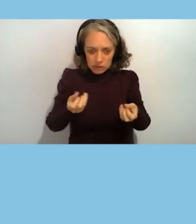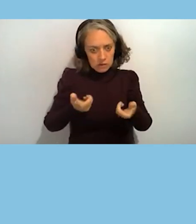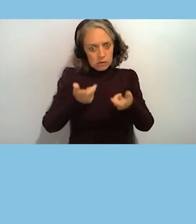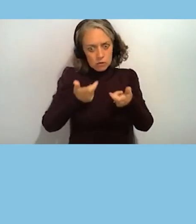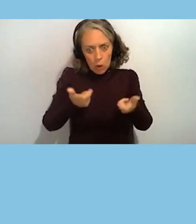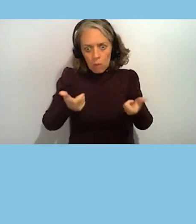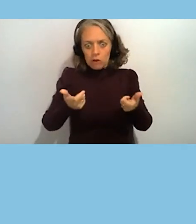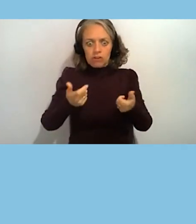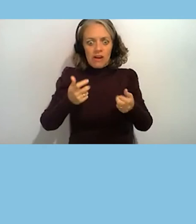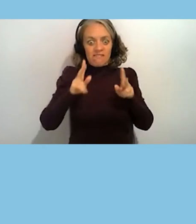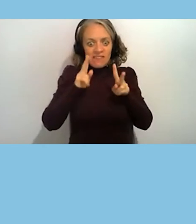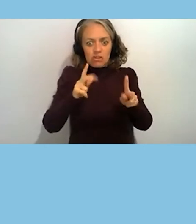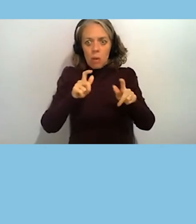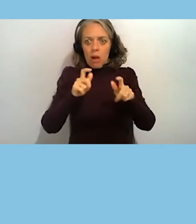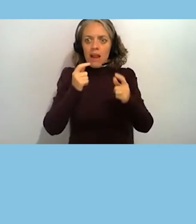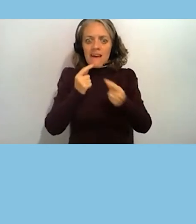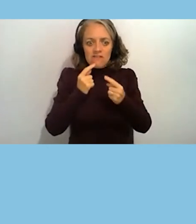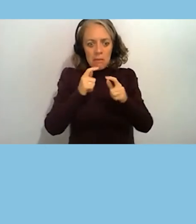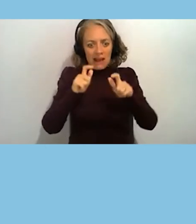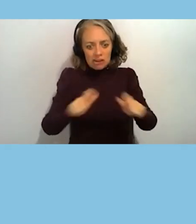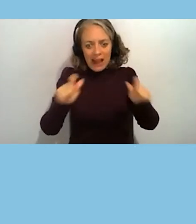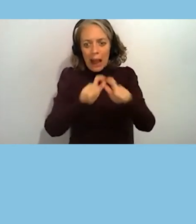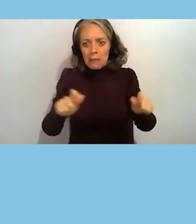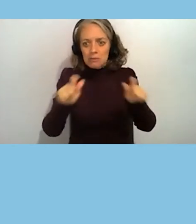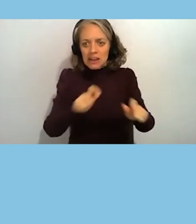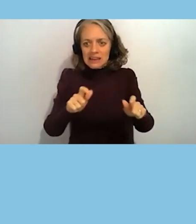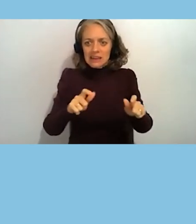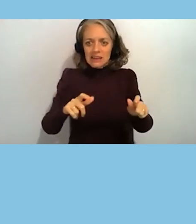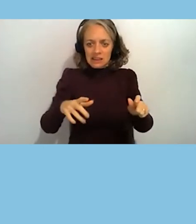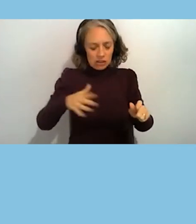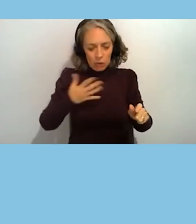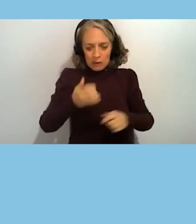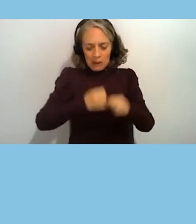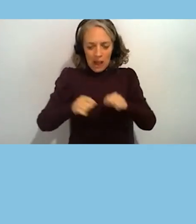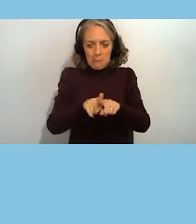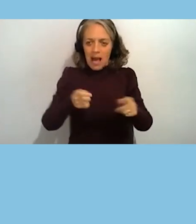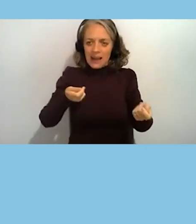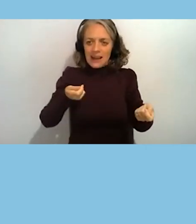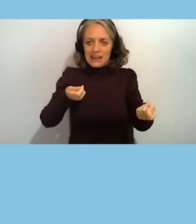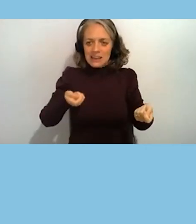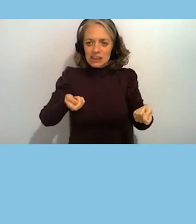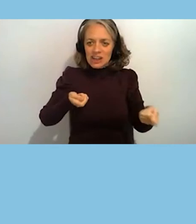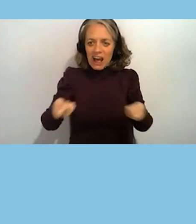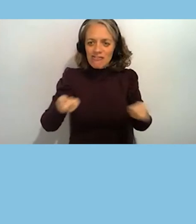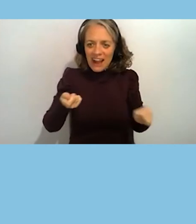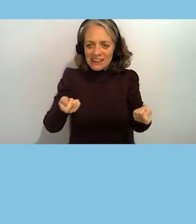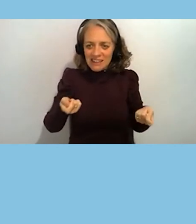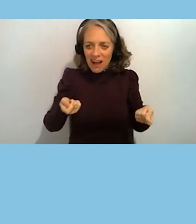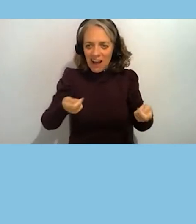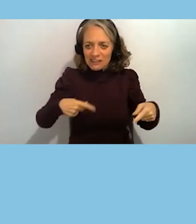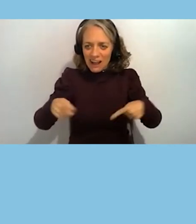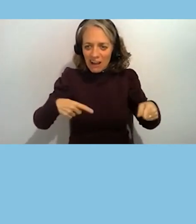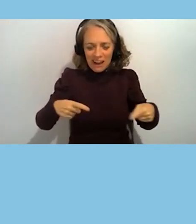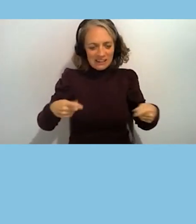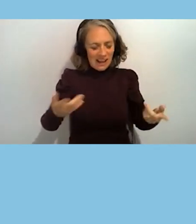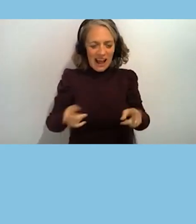as captioning, not to go into director's mode, and especially being a lecturer